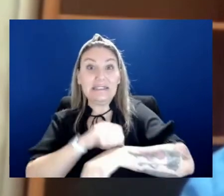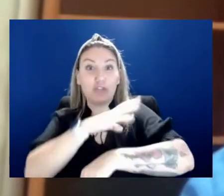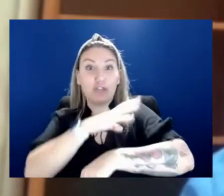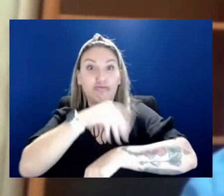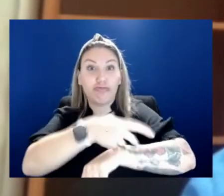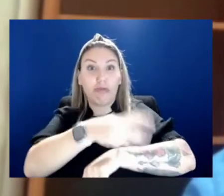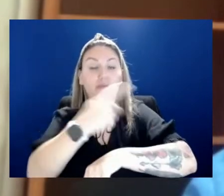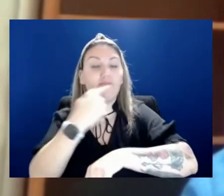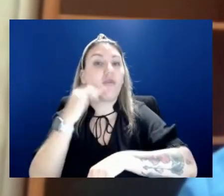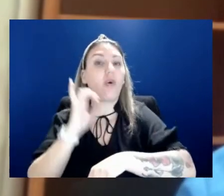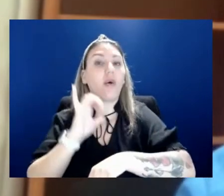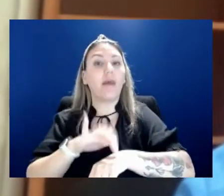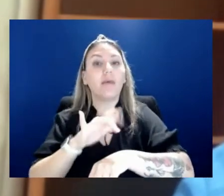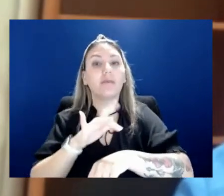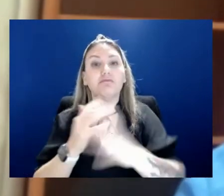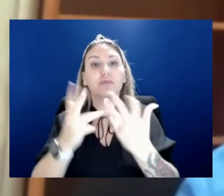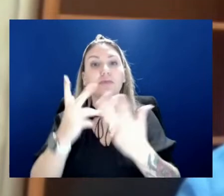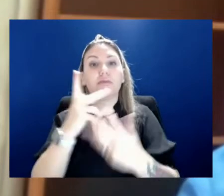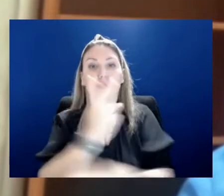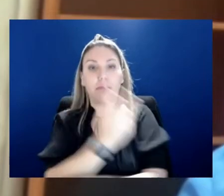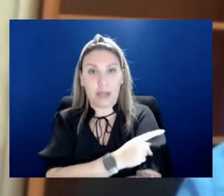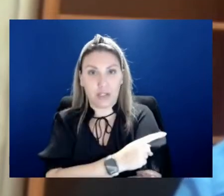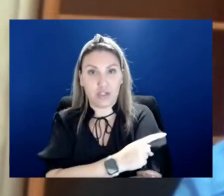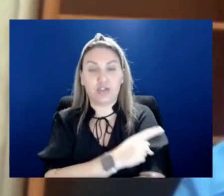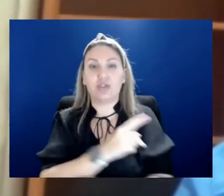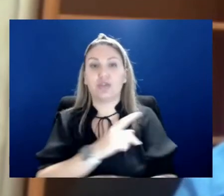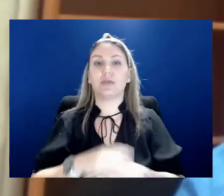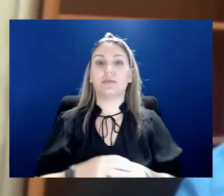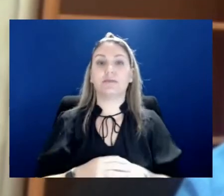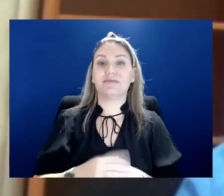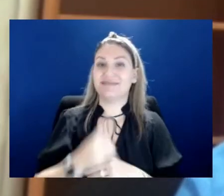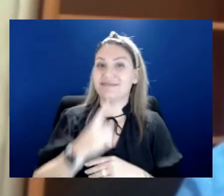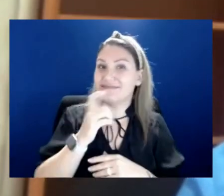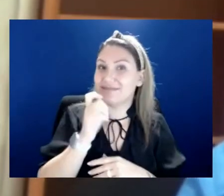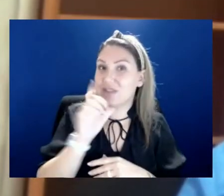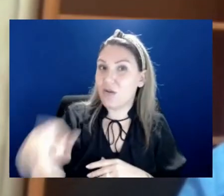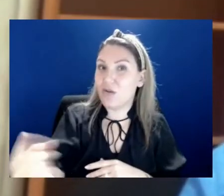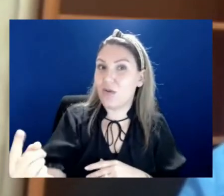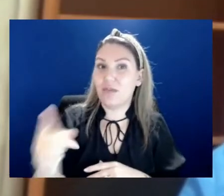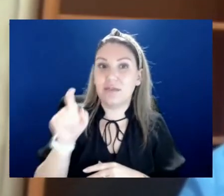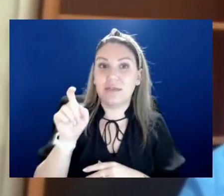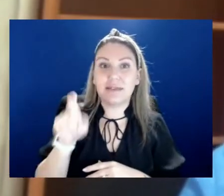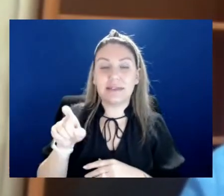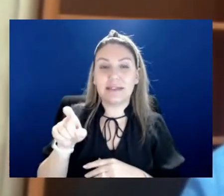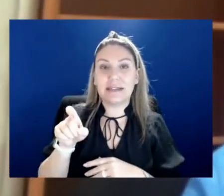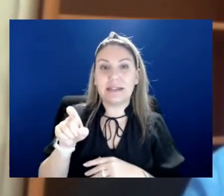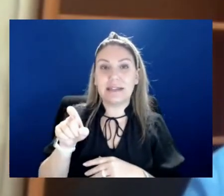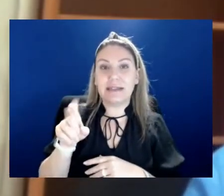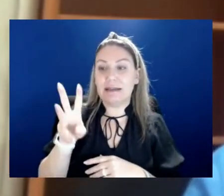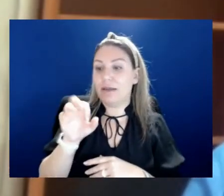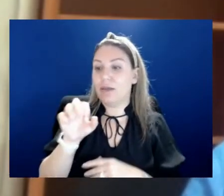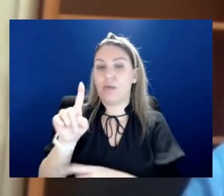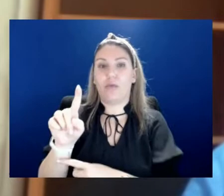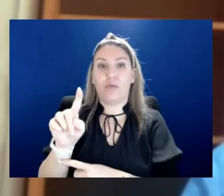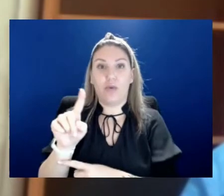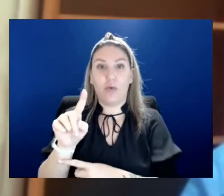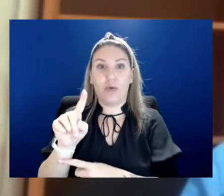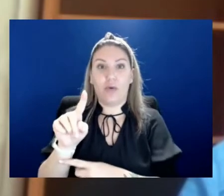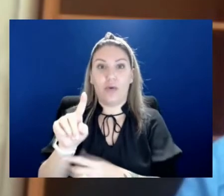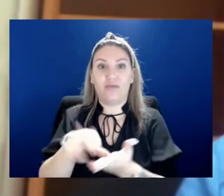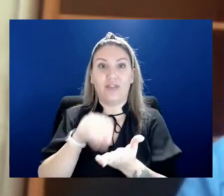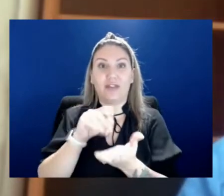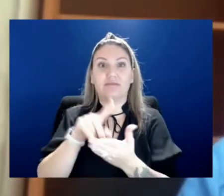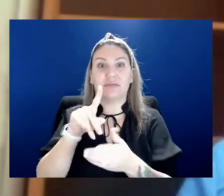the burn patients. And he said, not only do we need the wound vacuum systems, but he